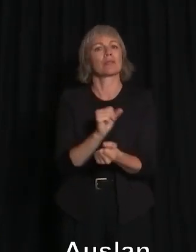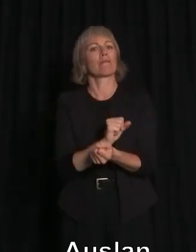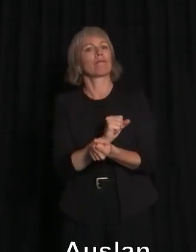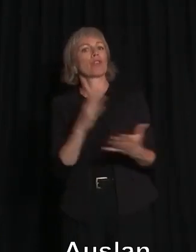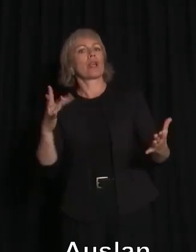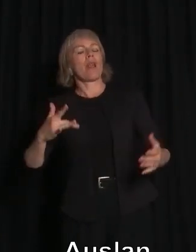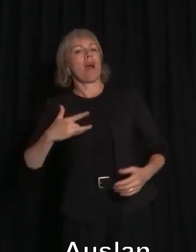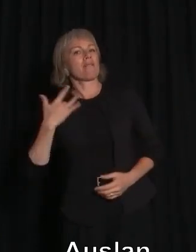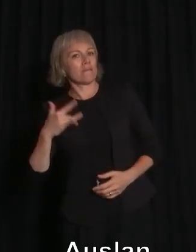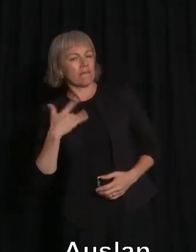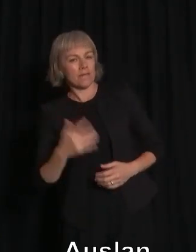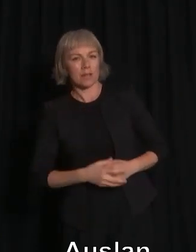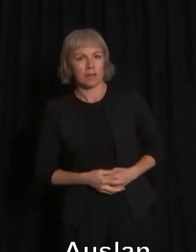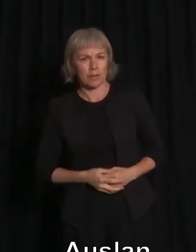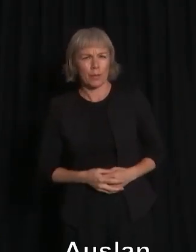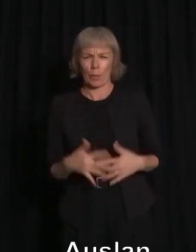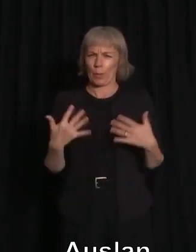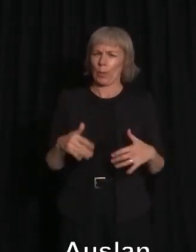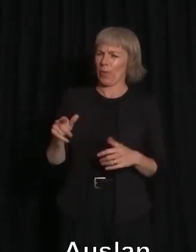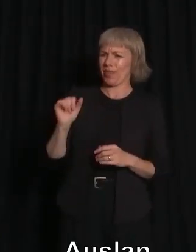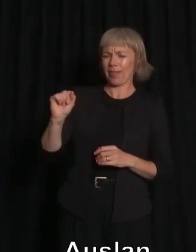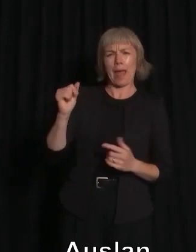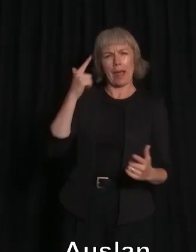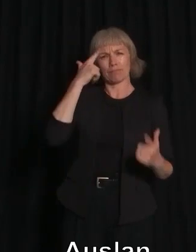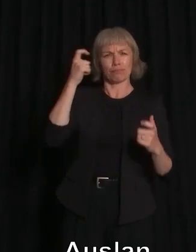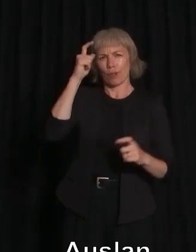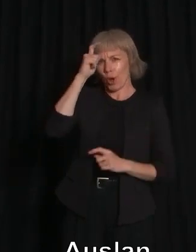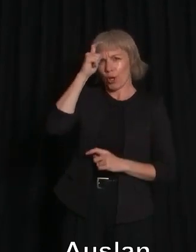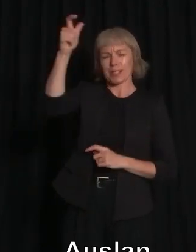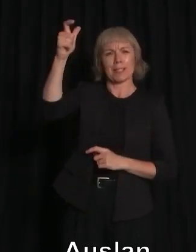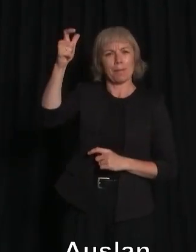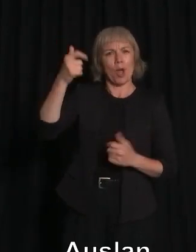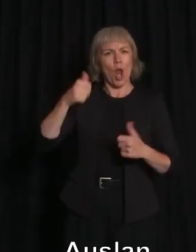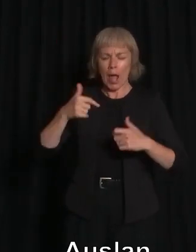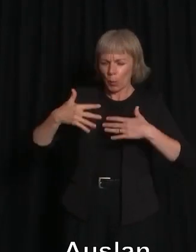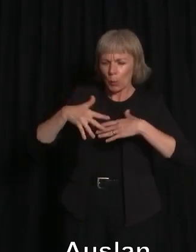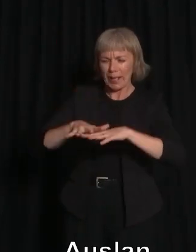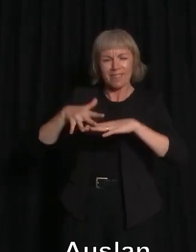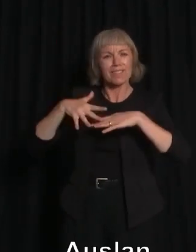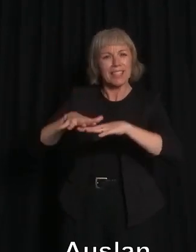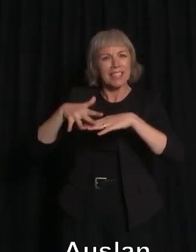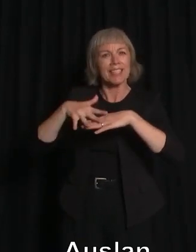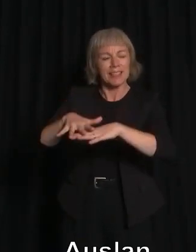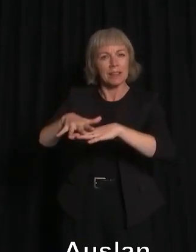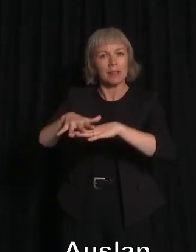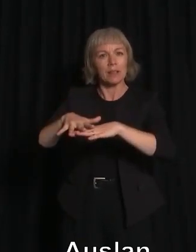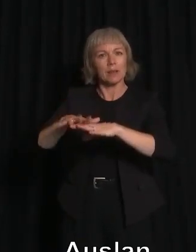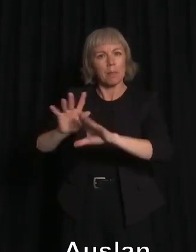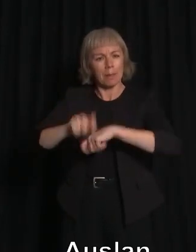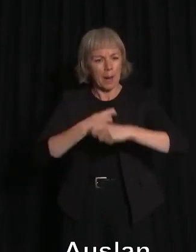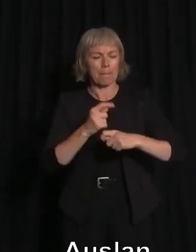How delightful to hear that conception of weaving described as conceptual